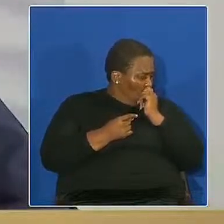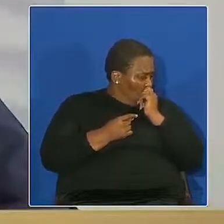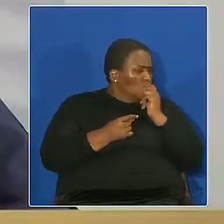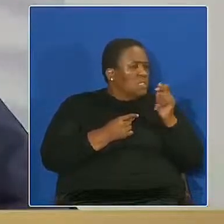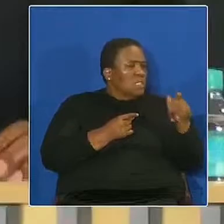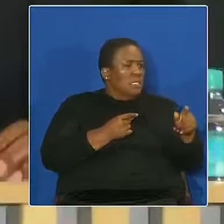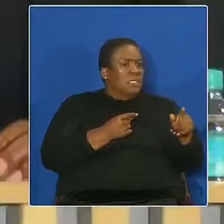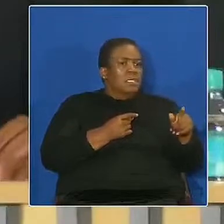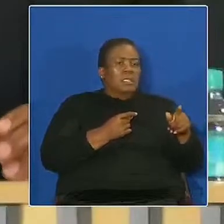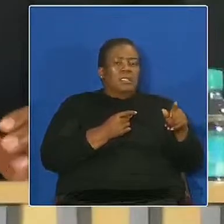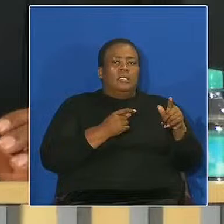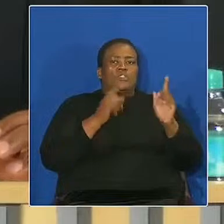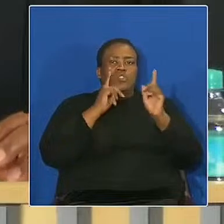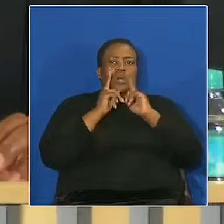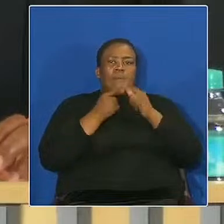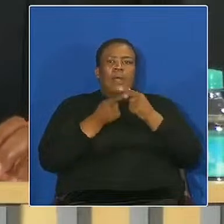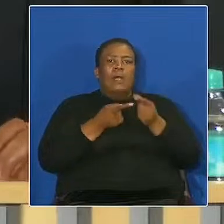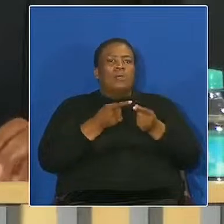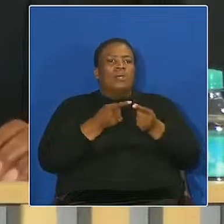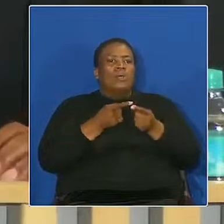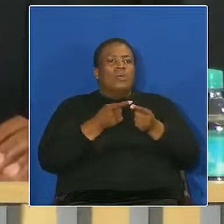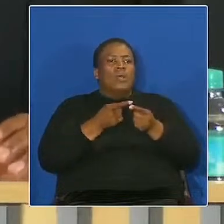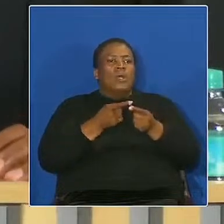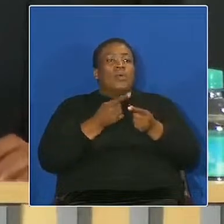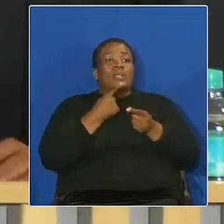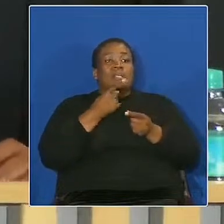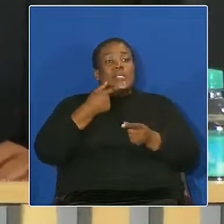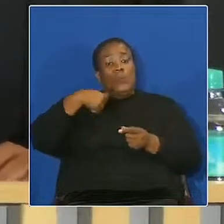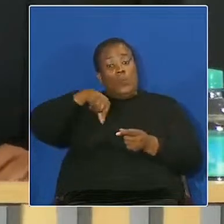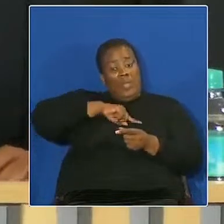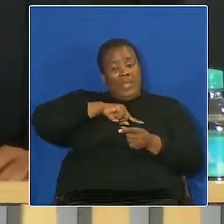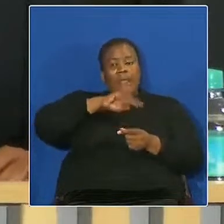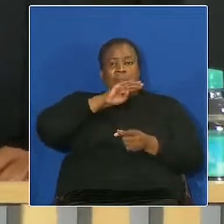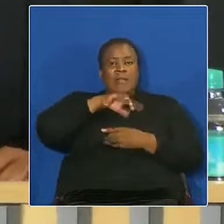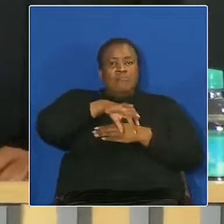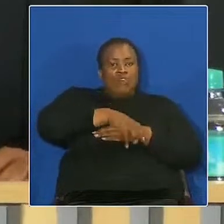we? He may not have been referring to him specifically.